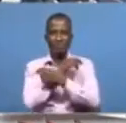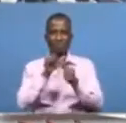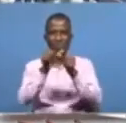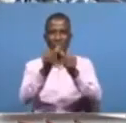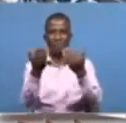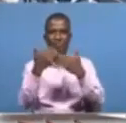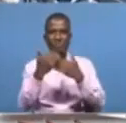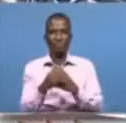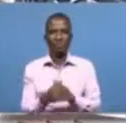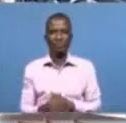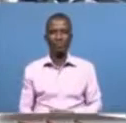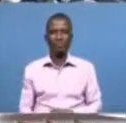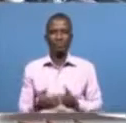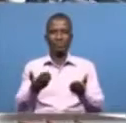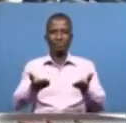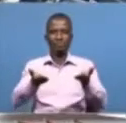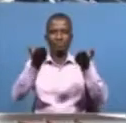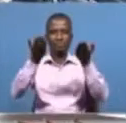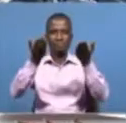All rise.